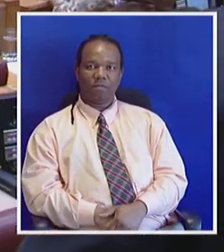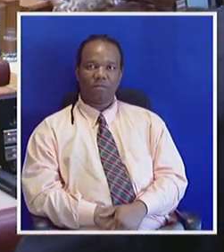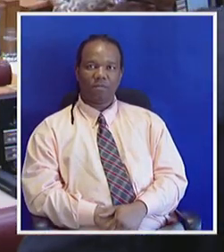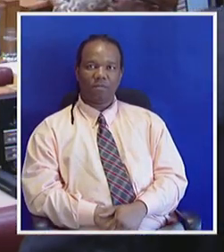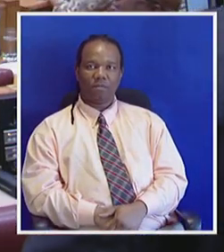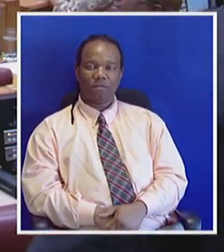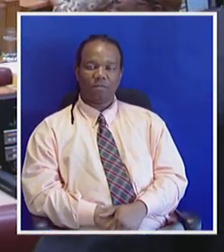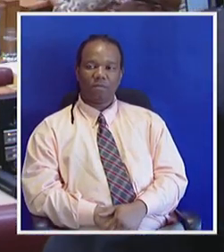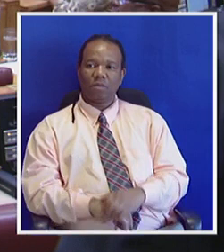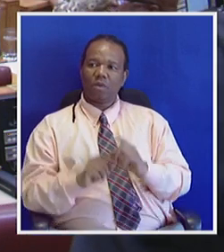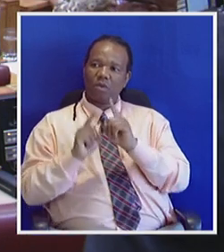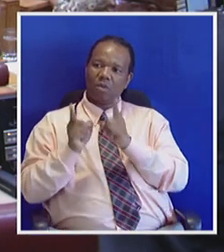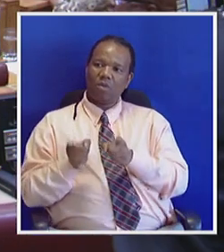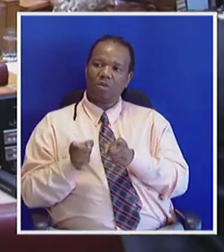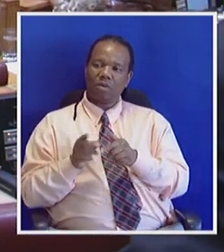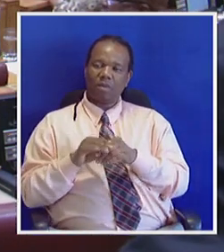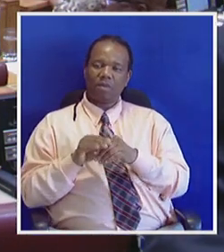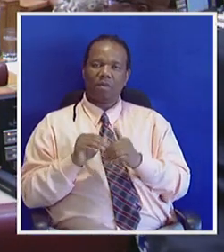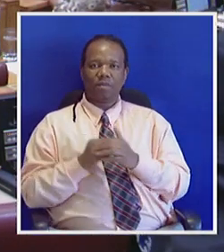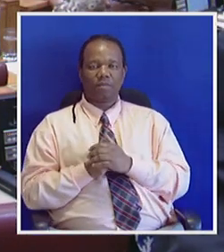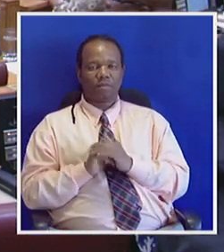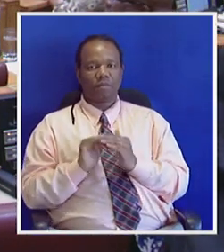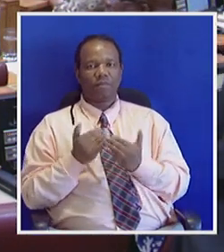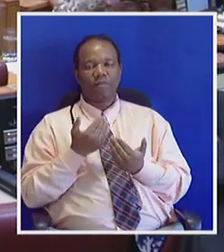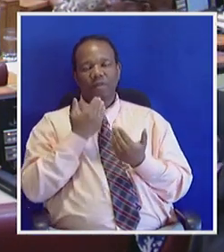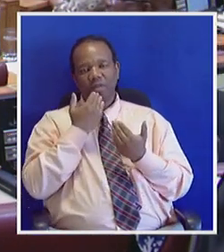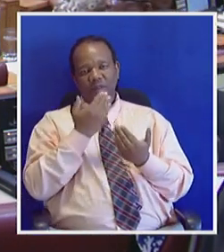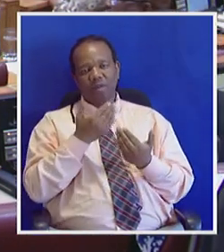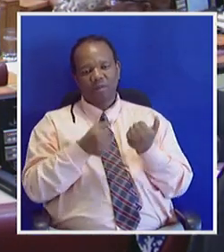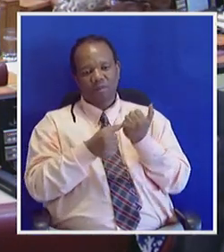Order. Thank you, Sakala Mengameli,